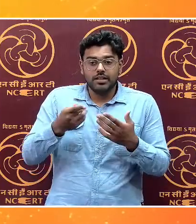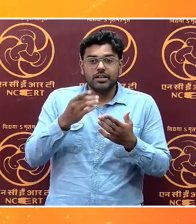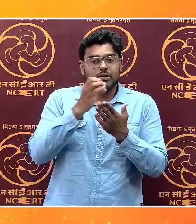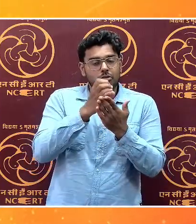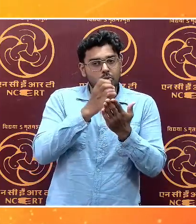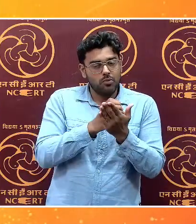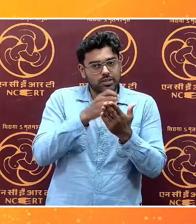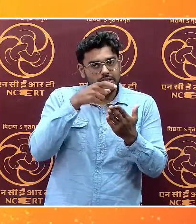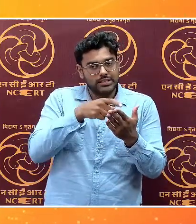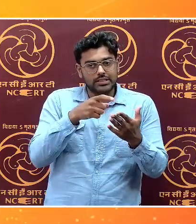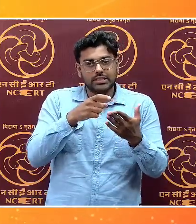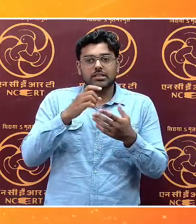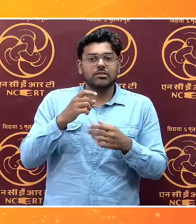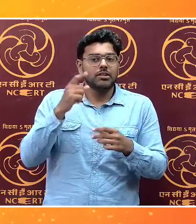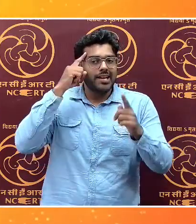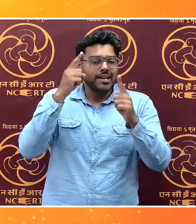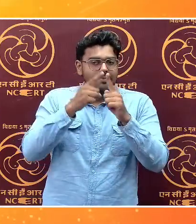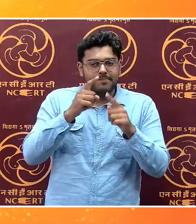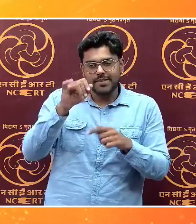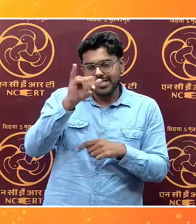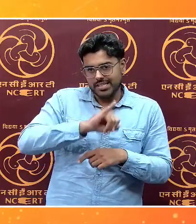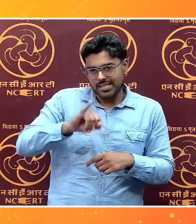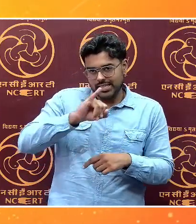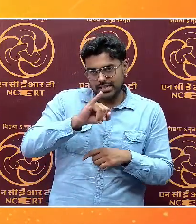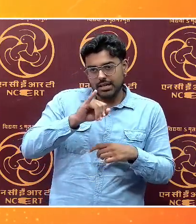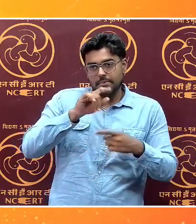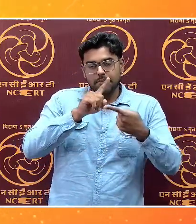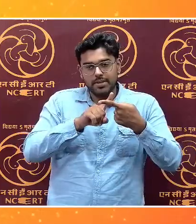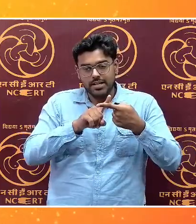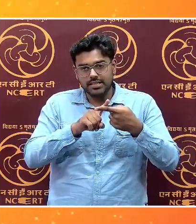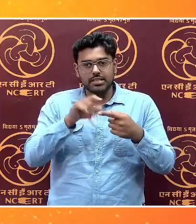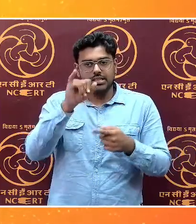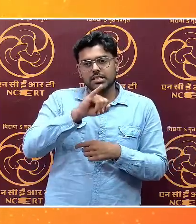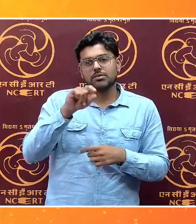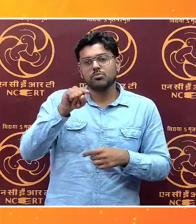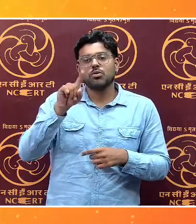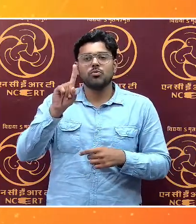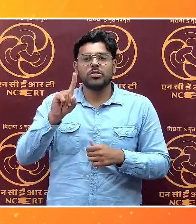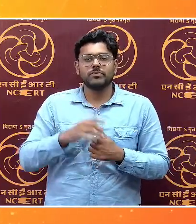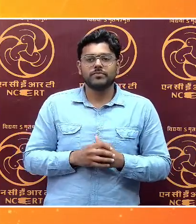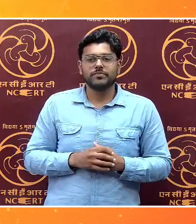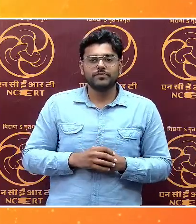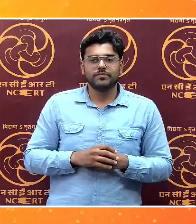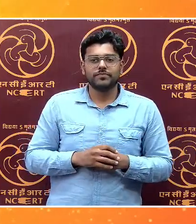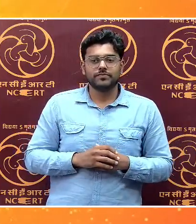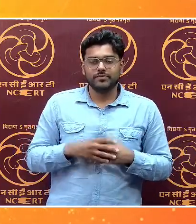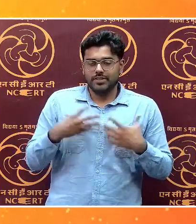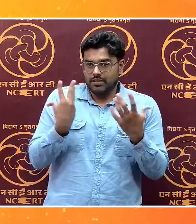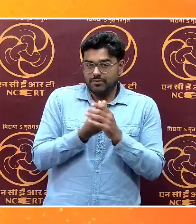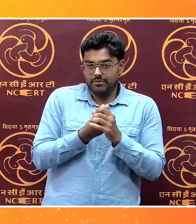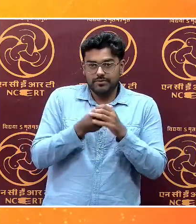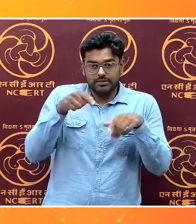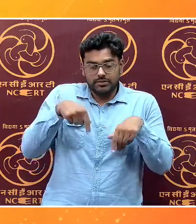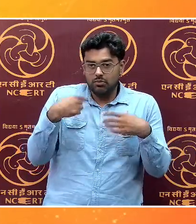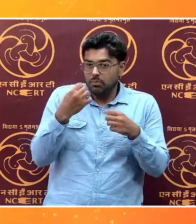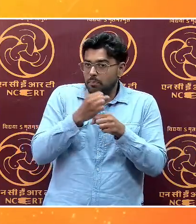curricular goal 6 and competency 6.1. So we are going to